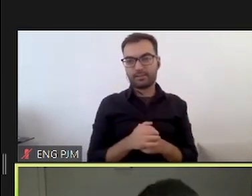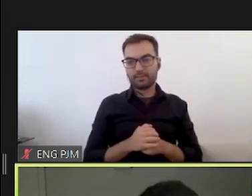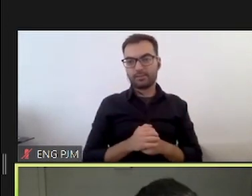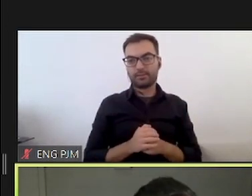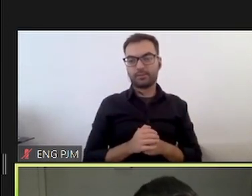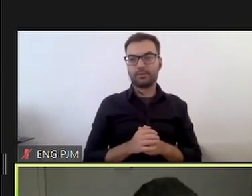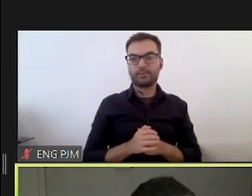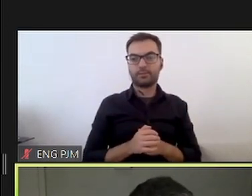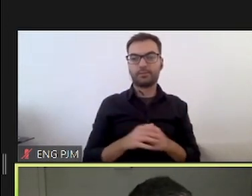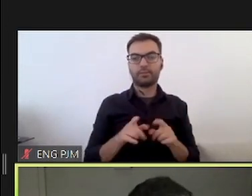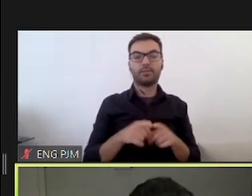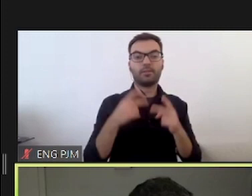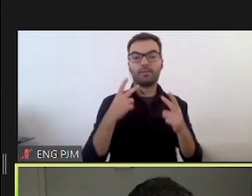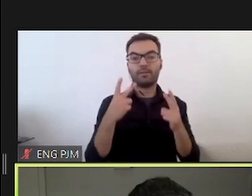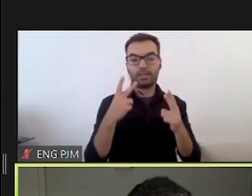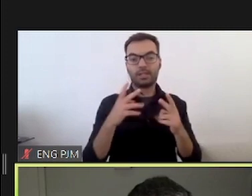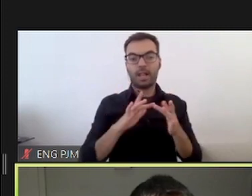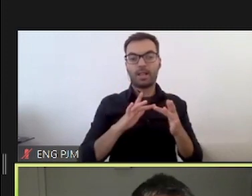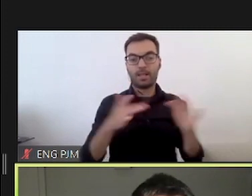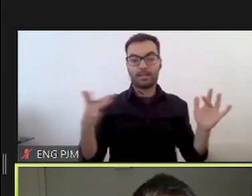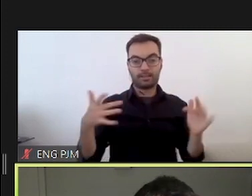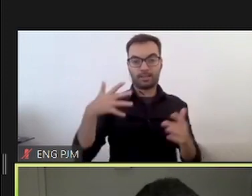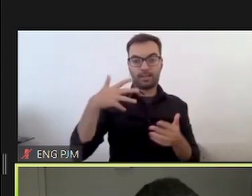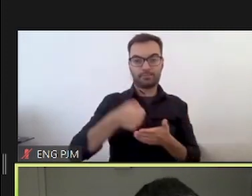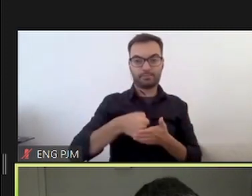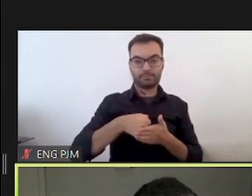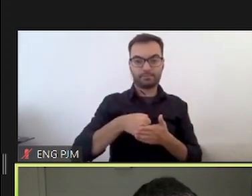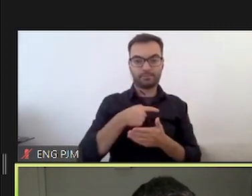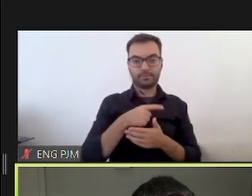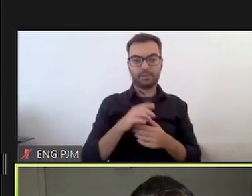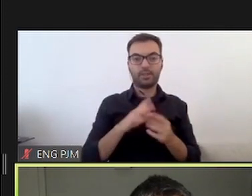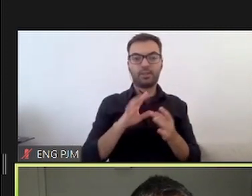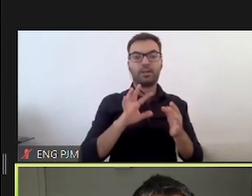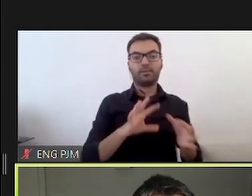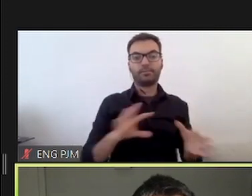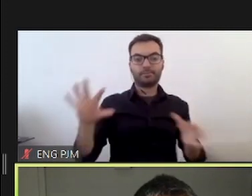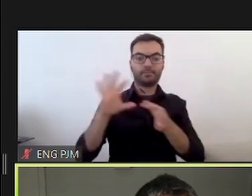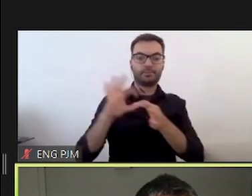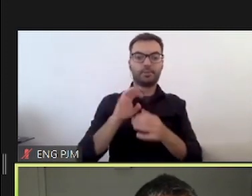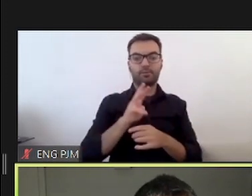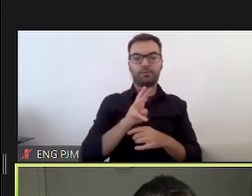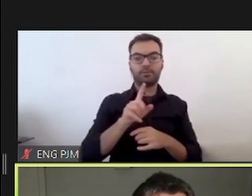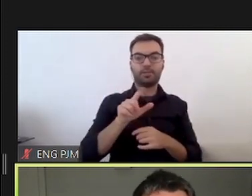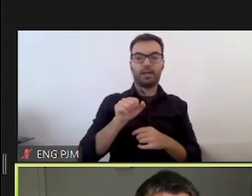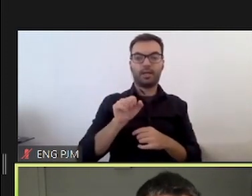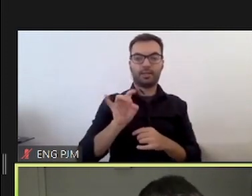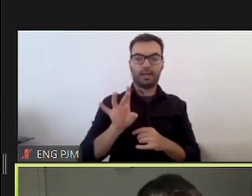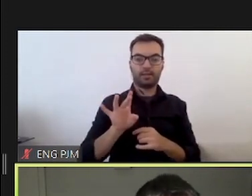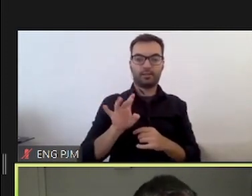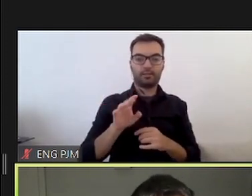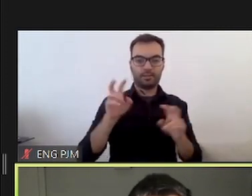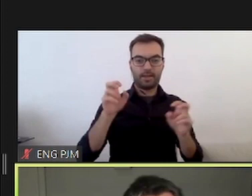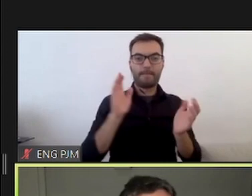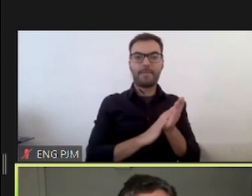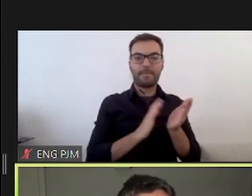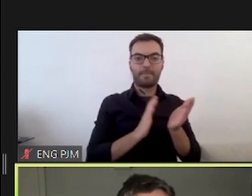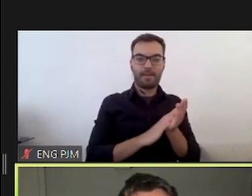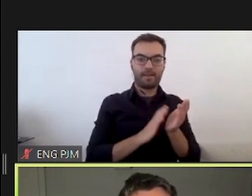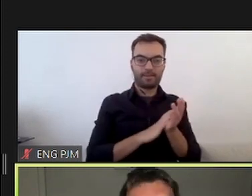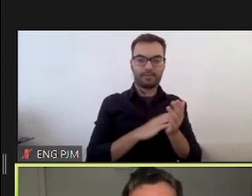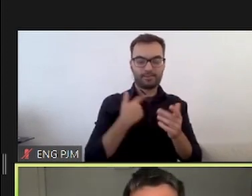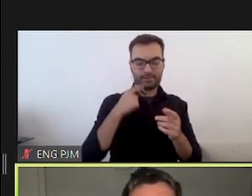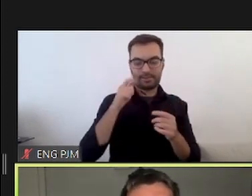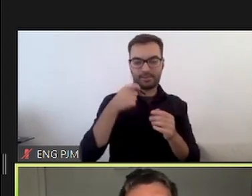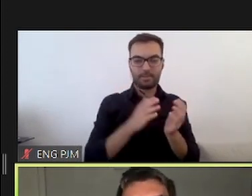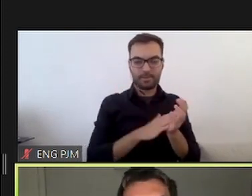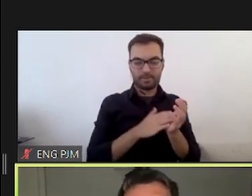a very important link which redirect you to the WCEG Bible. Yeah, I call it this